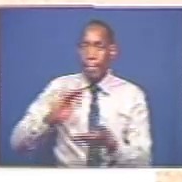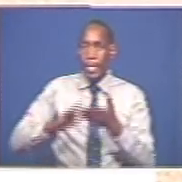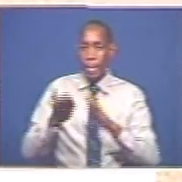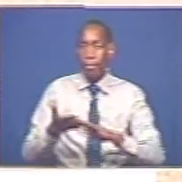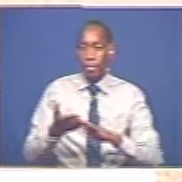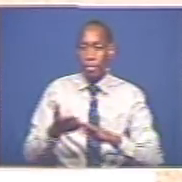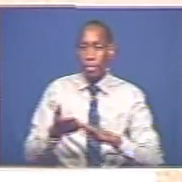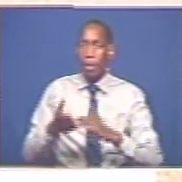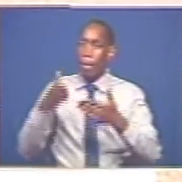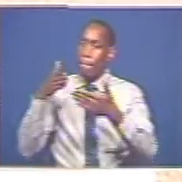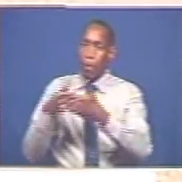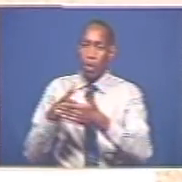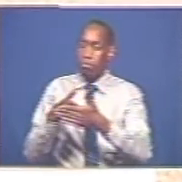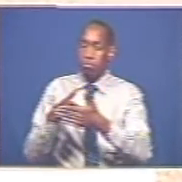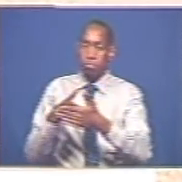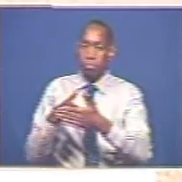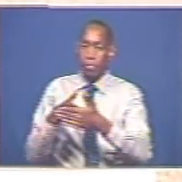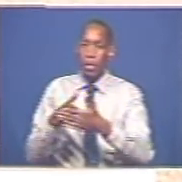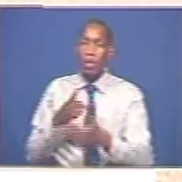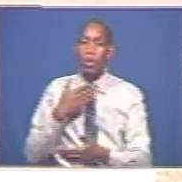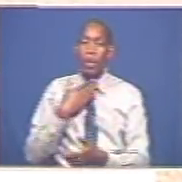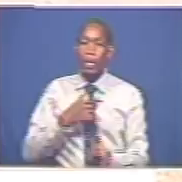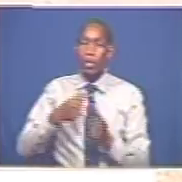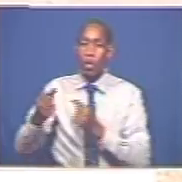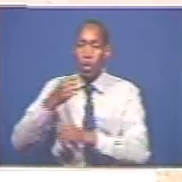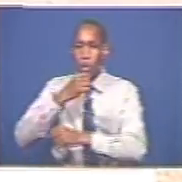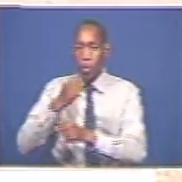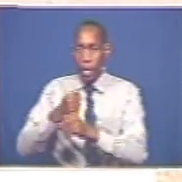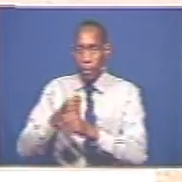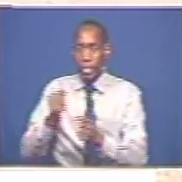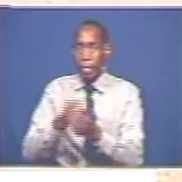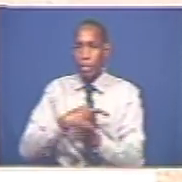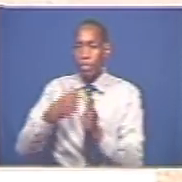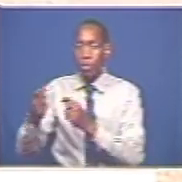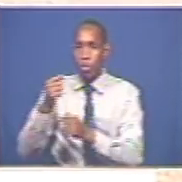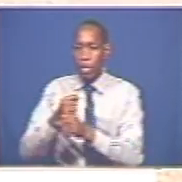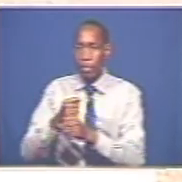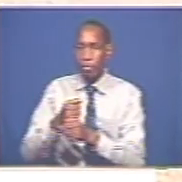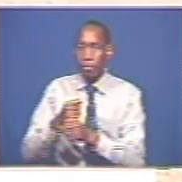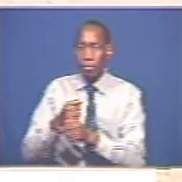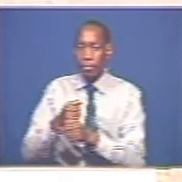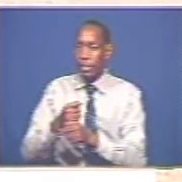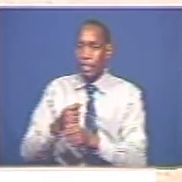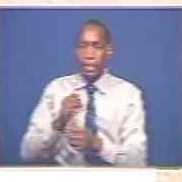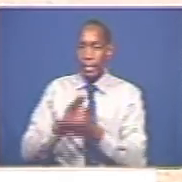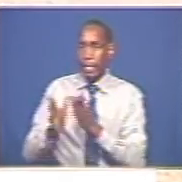a stumbling block. Mm-hmm. I wanted to go to work. I can't go to work because I just don't want to meet people.